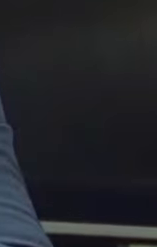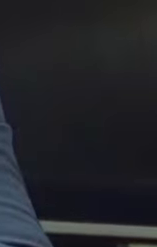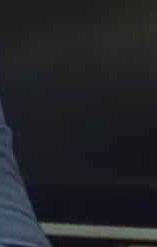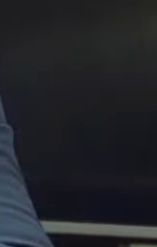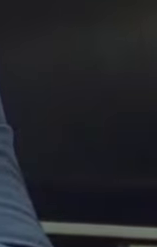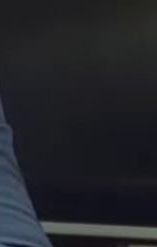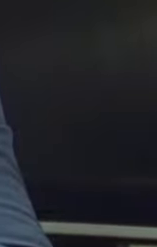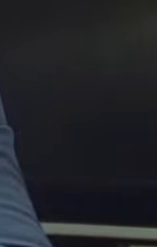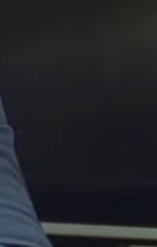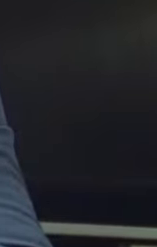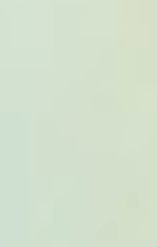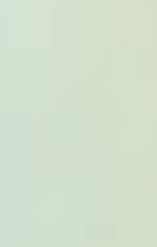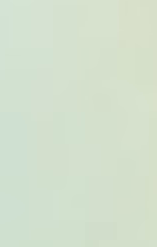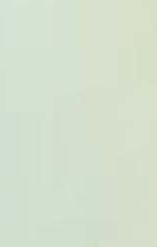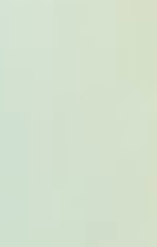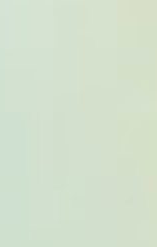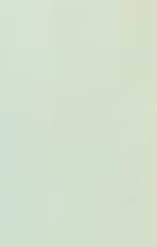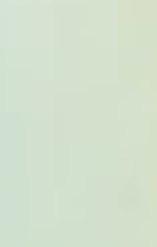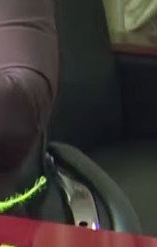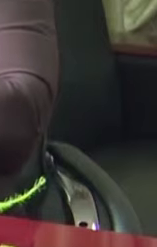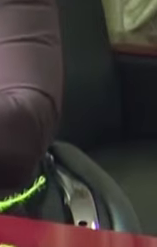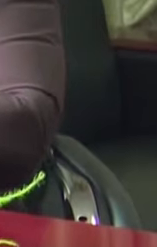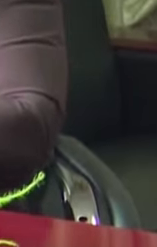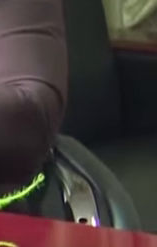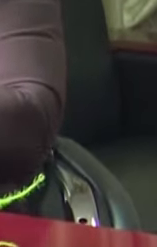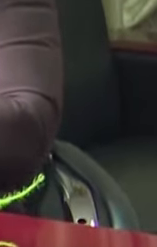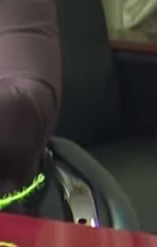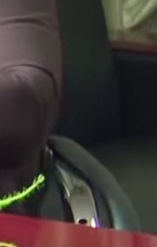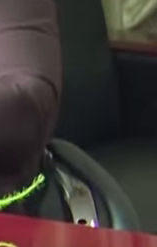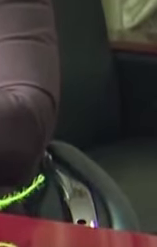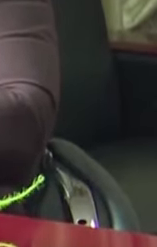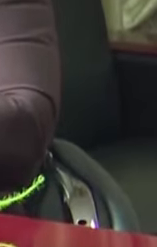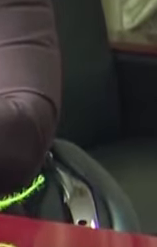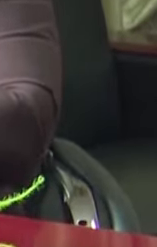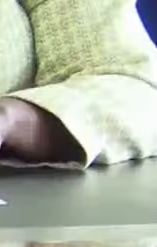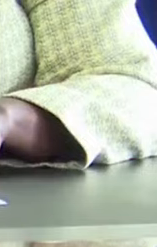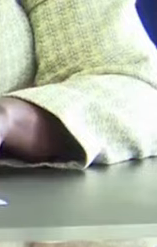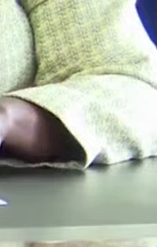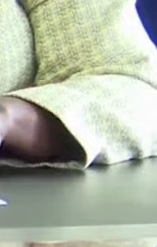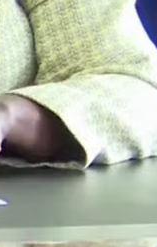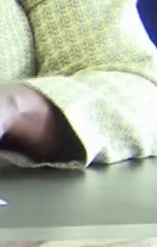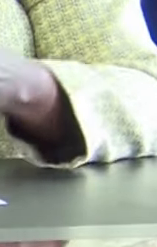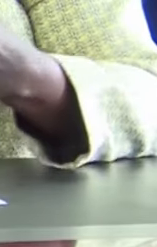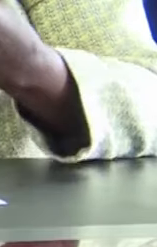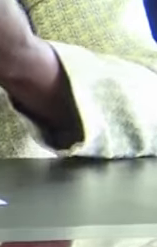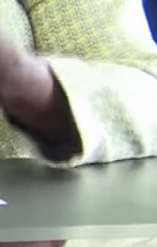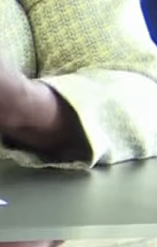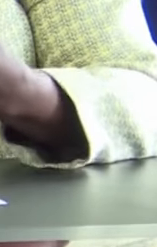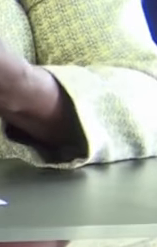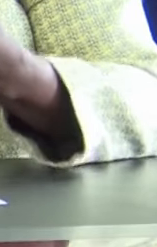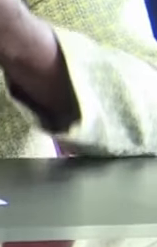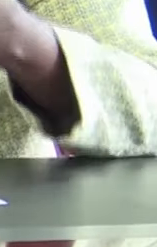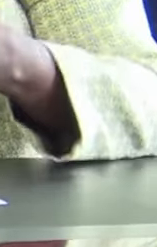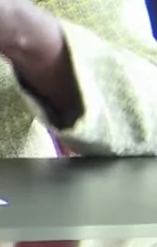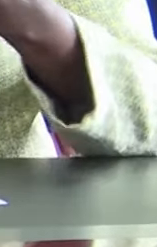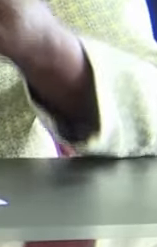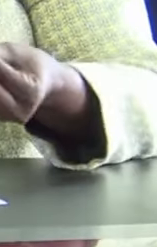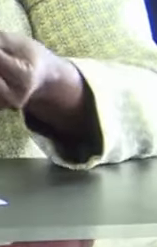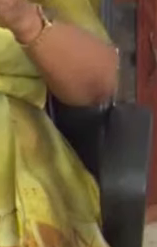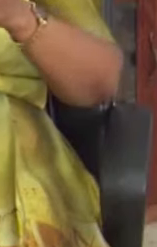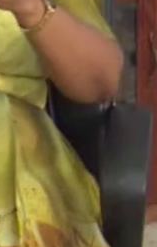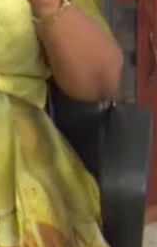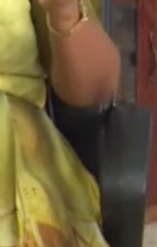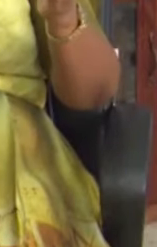one-on-one with Michael Jordan Lukomwa. A weekly face-to-face conversation focusing on accountability, inspiration, information,